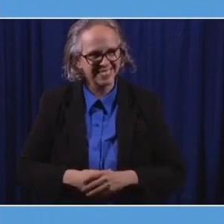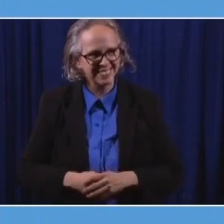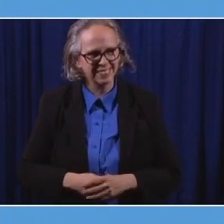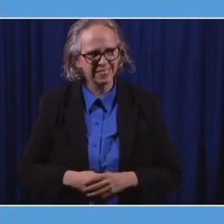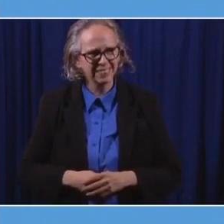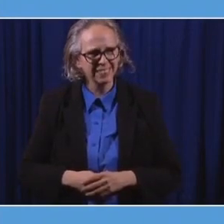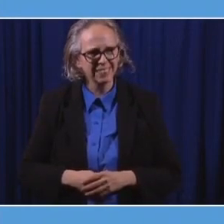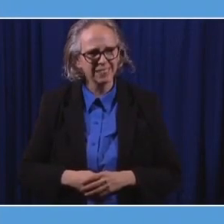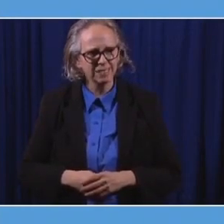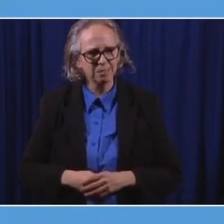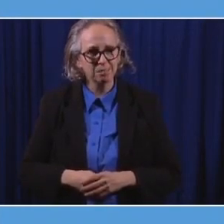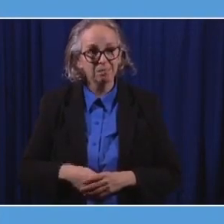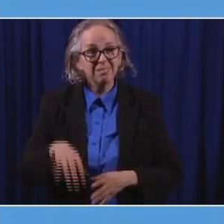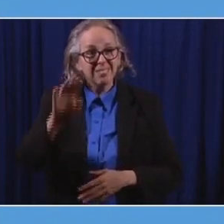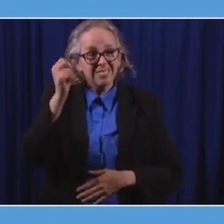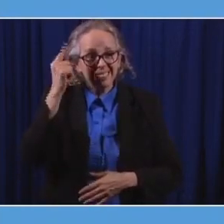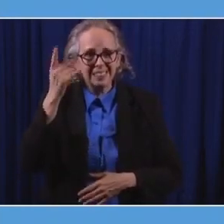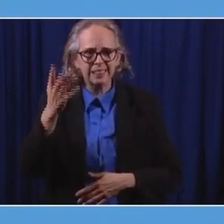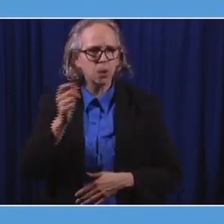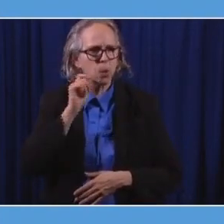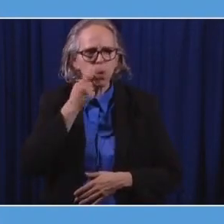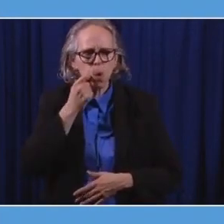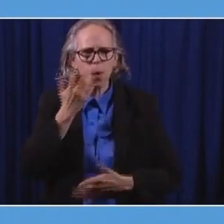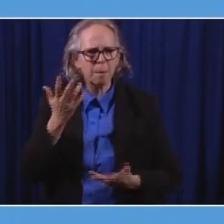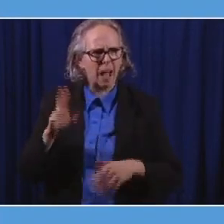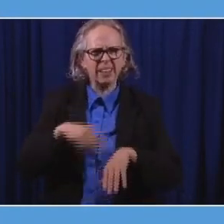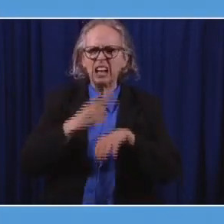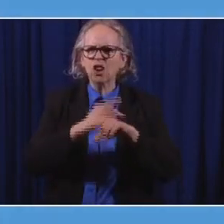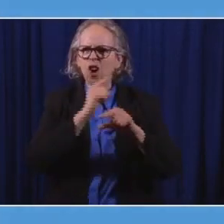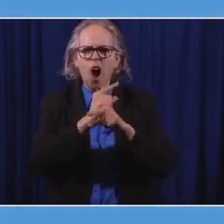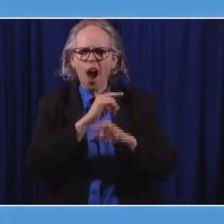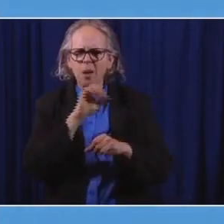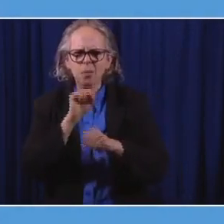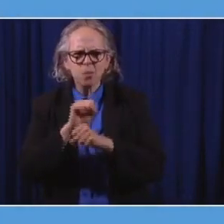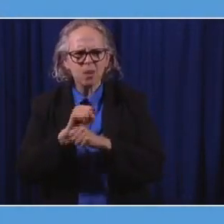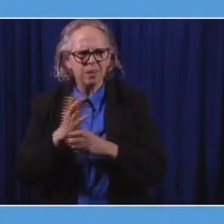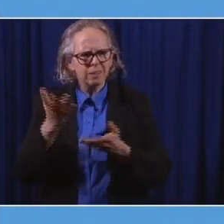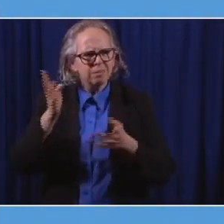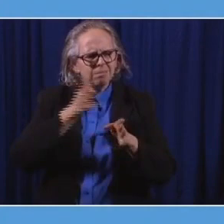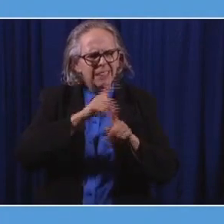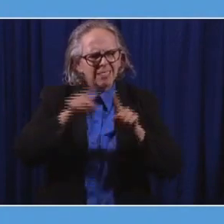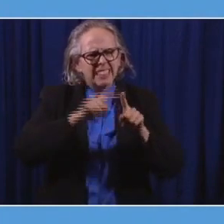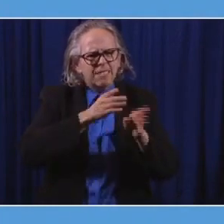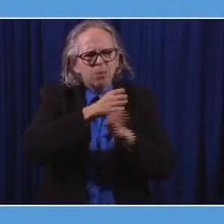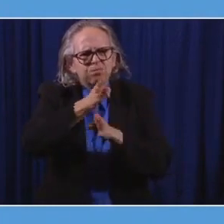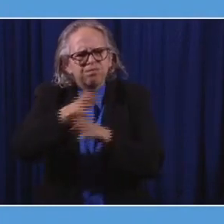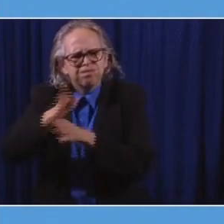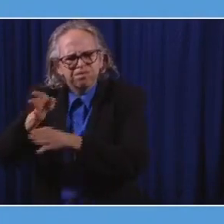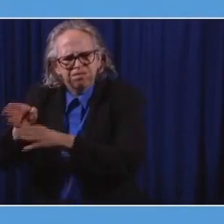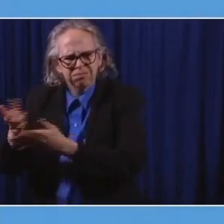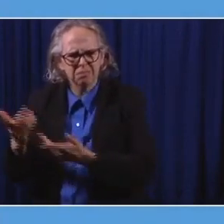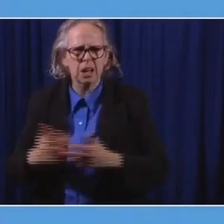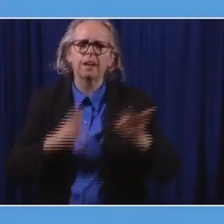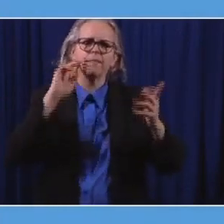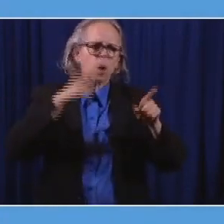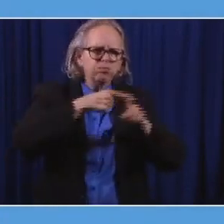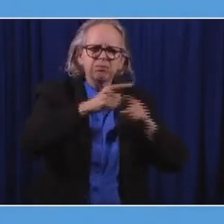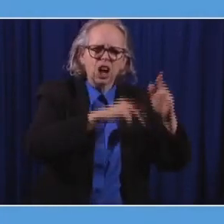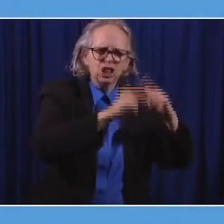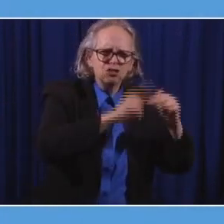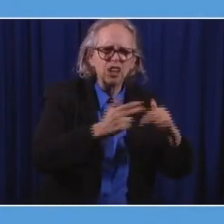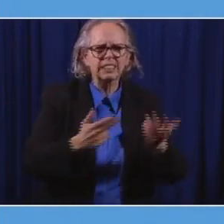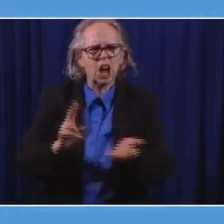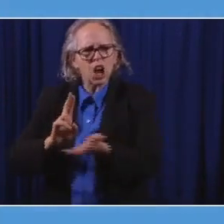are all throughout the community, all walks of life. We have people who work in construction. We have your nurses, your